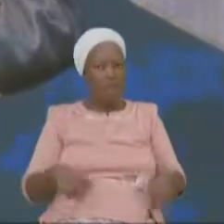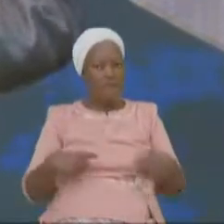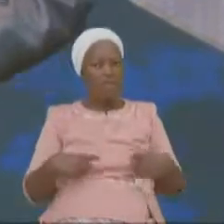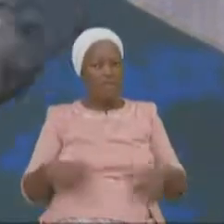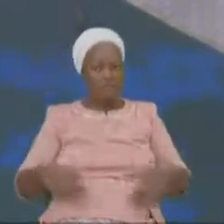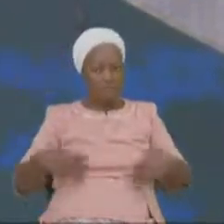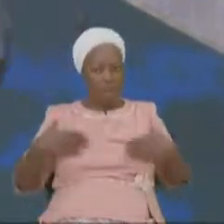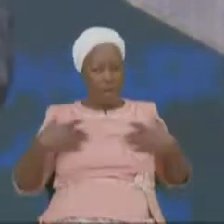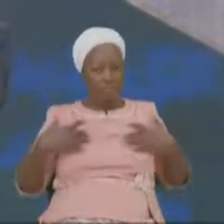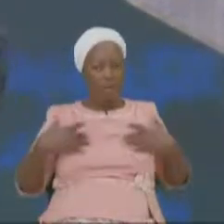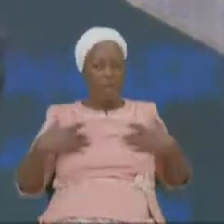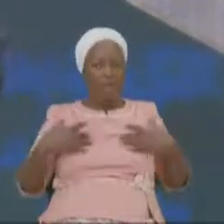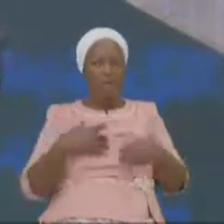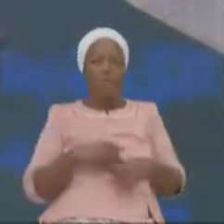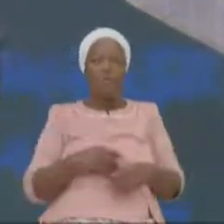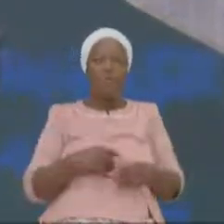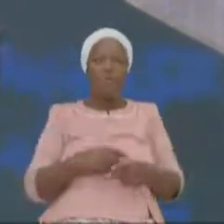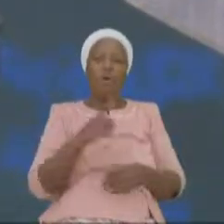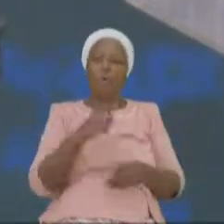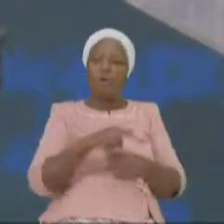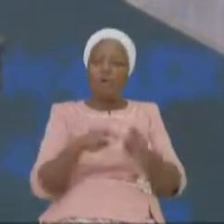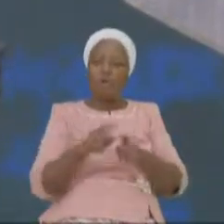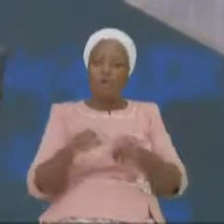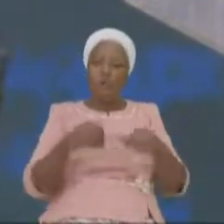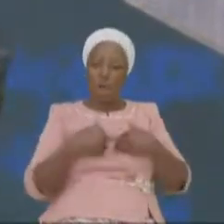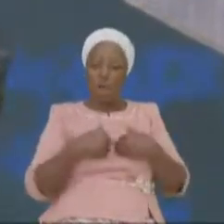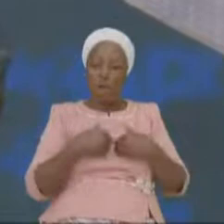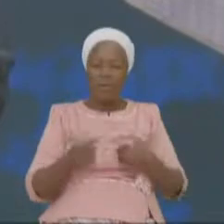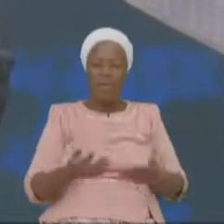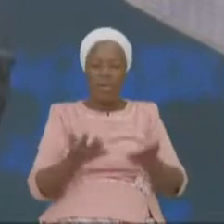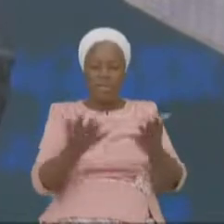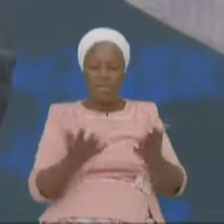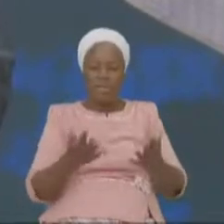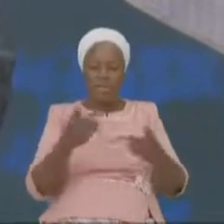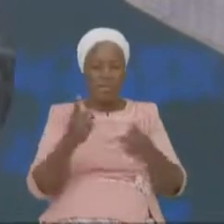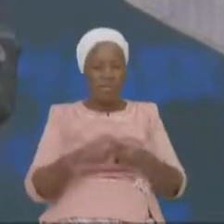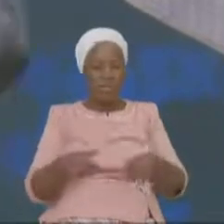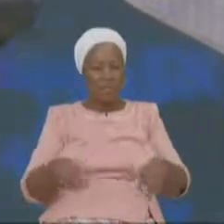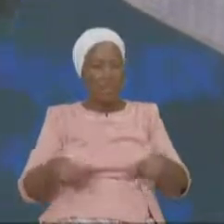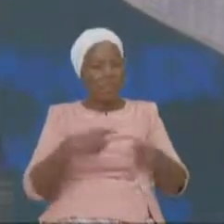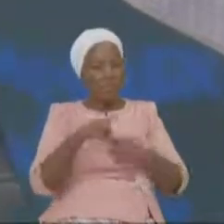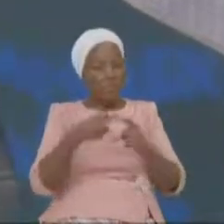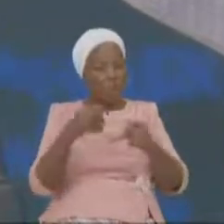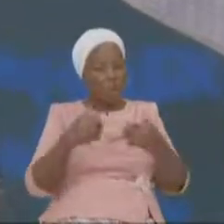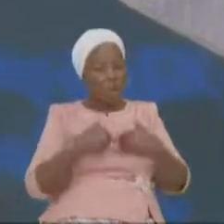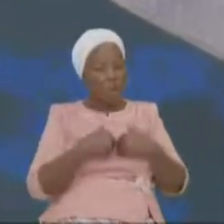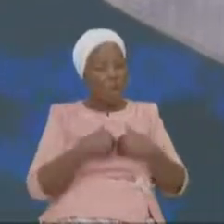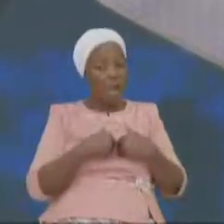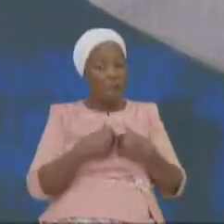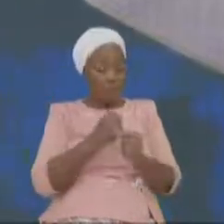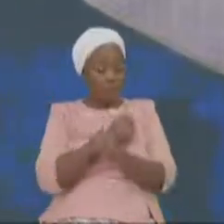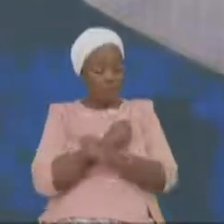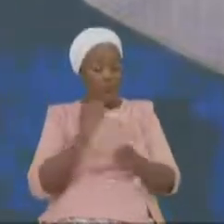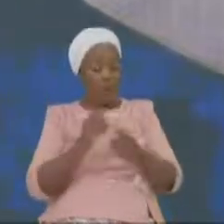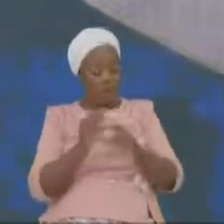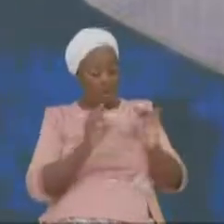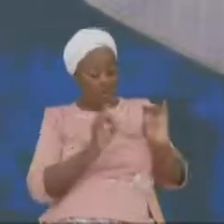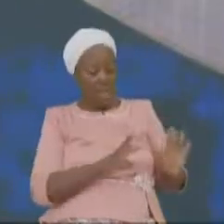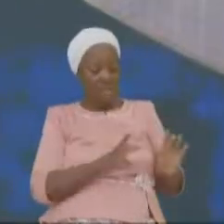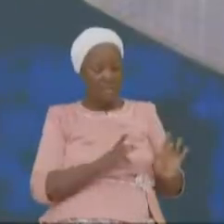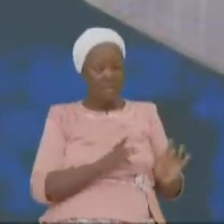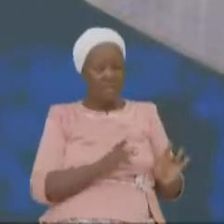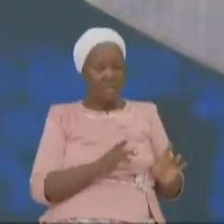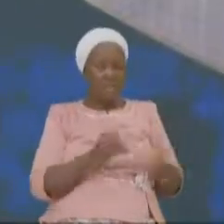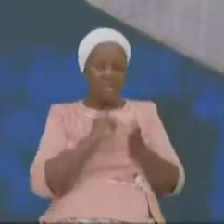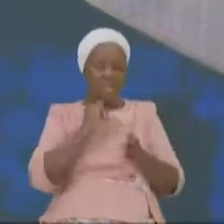the desire to live? When you had love, or when you had hatred, when you had